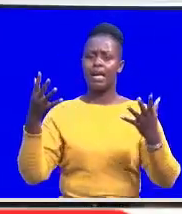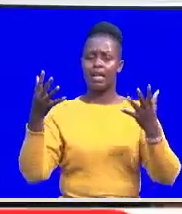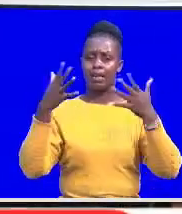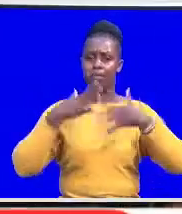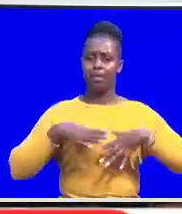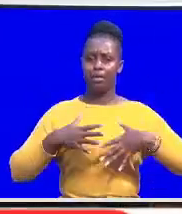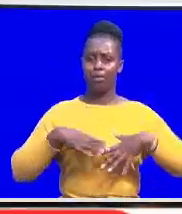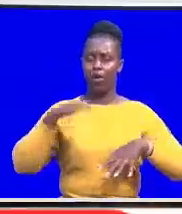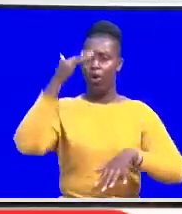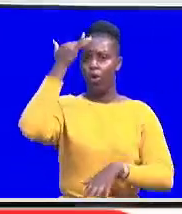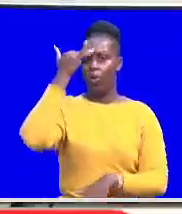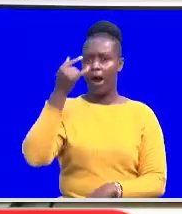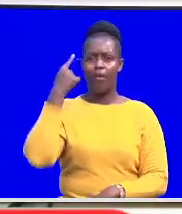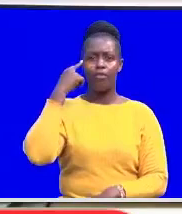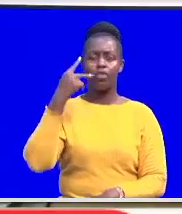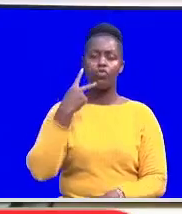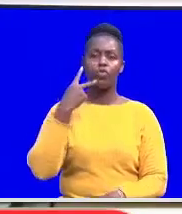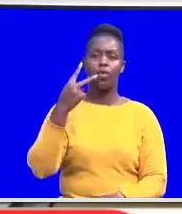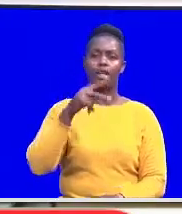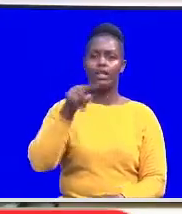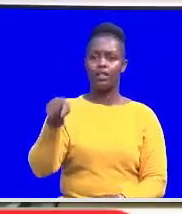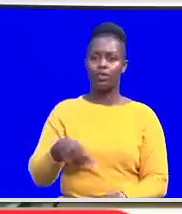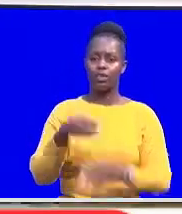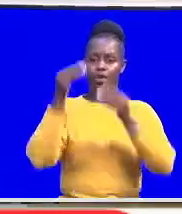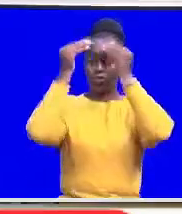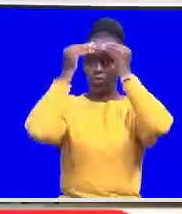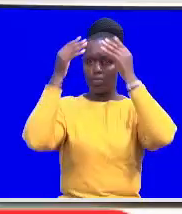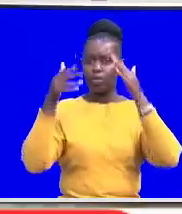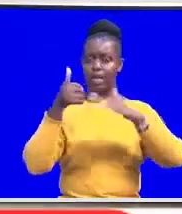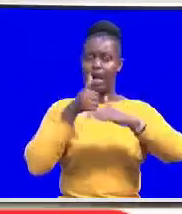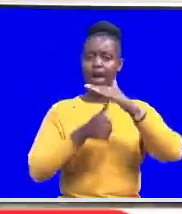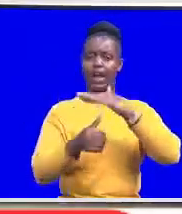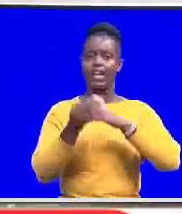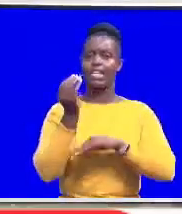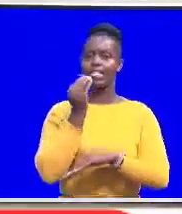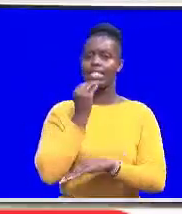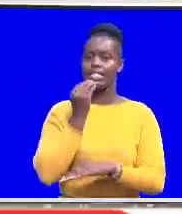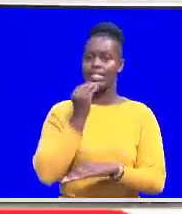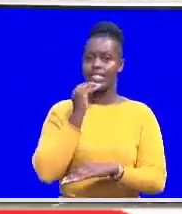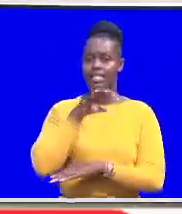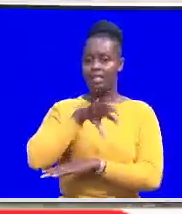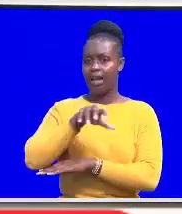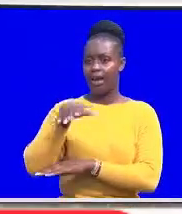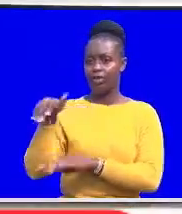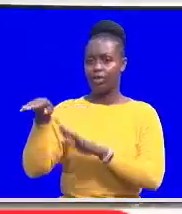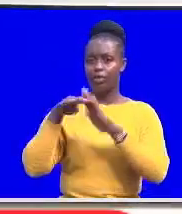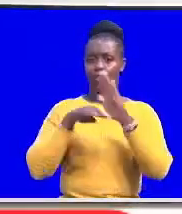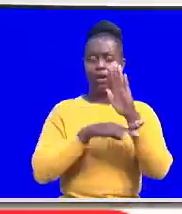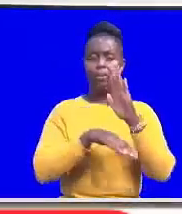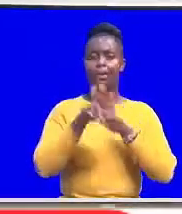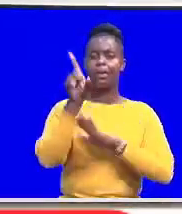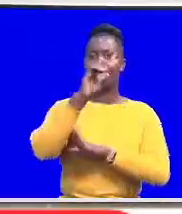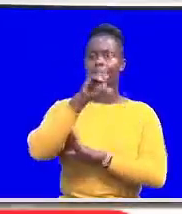it is meant for 200,000 learners under the Dishi Na County program in Nairobi